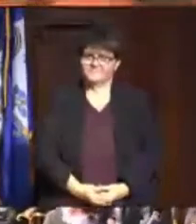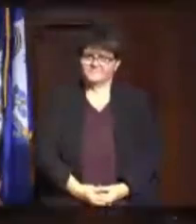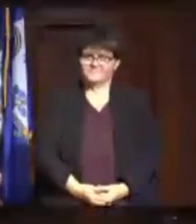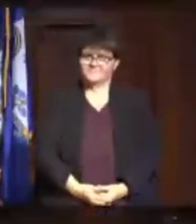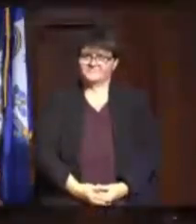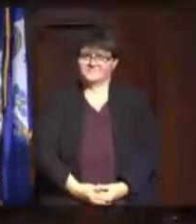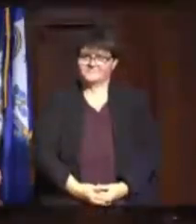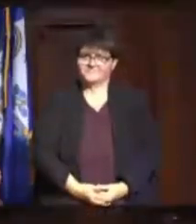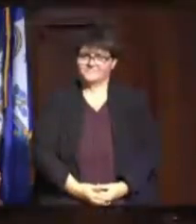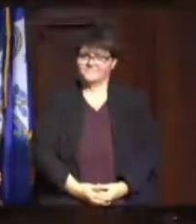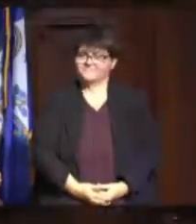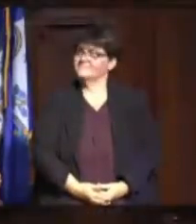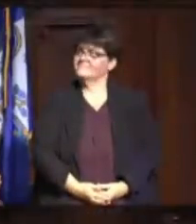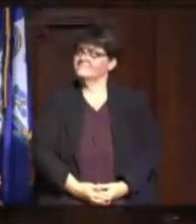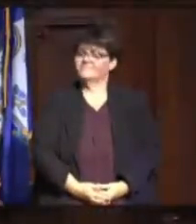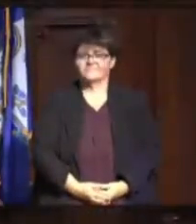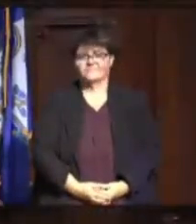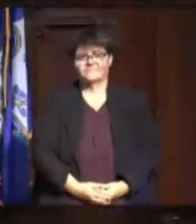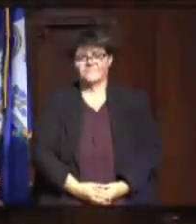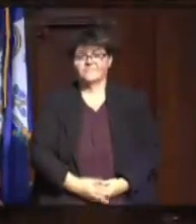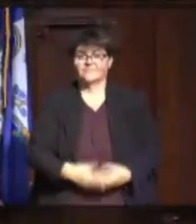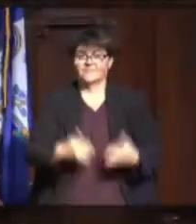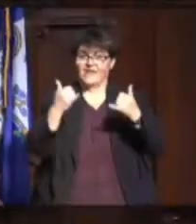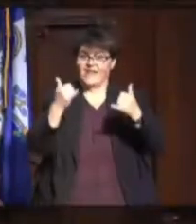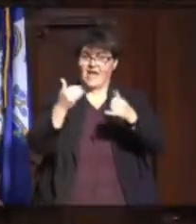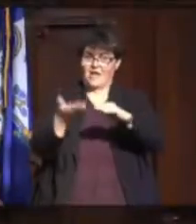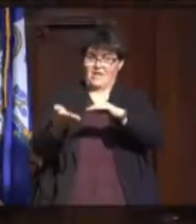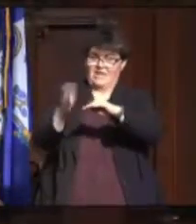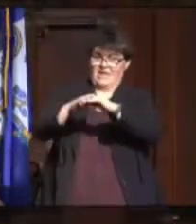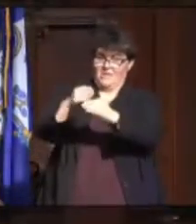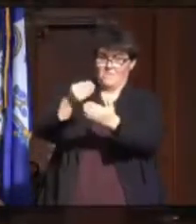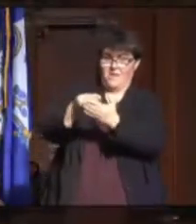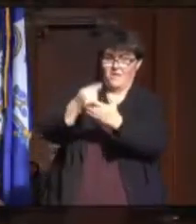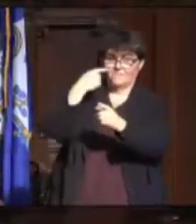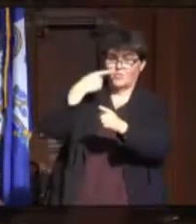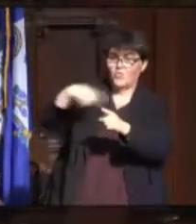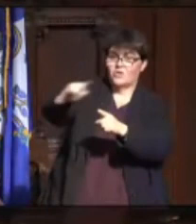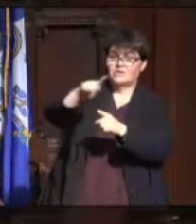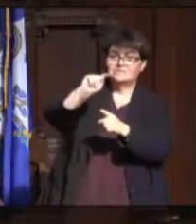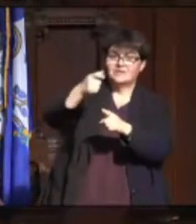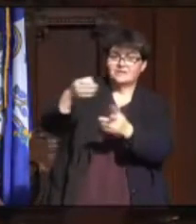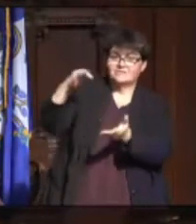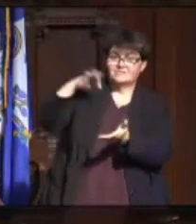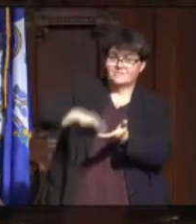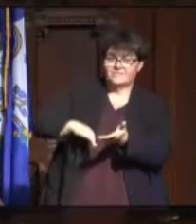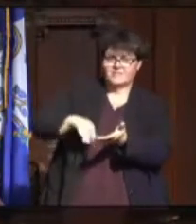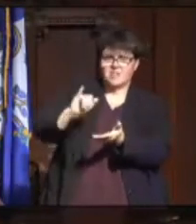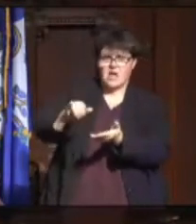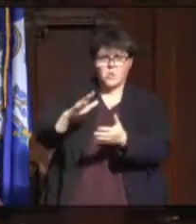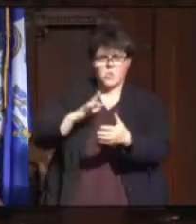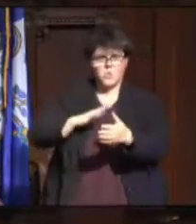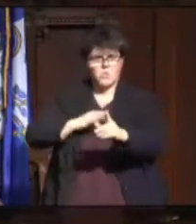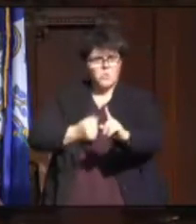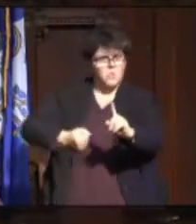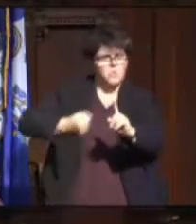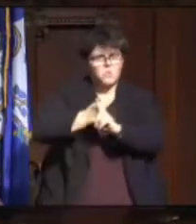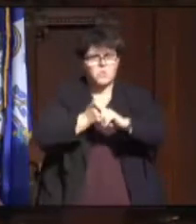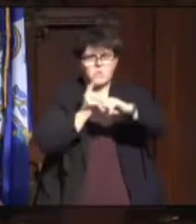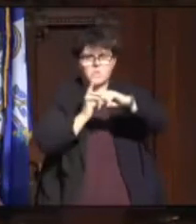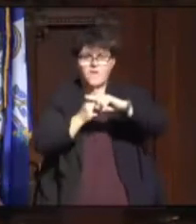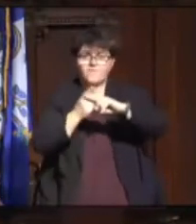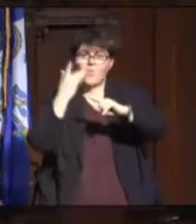Look, increasing this tax credit is one of the most impactful things we can do to target direct relief to those more than